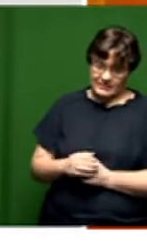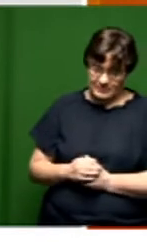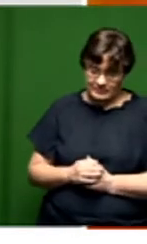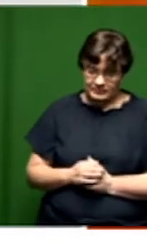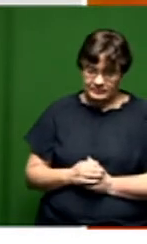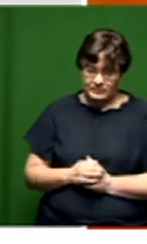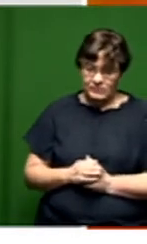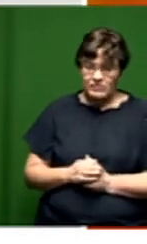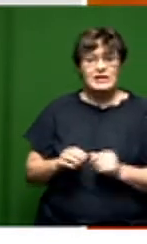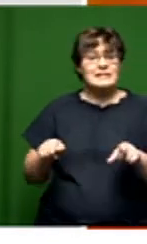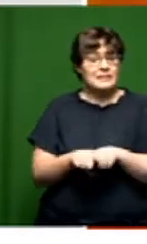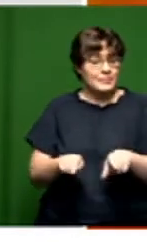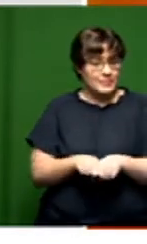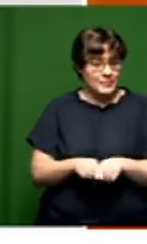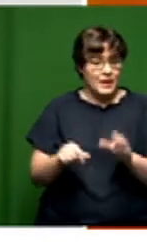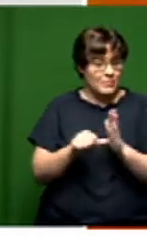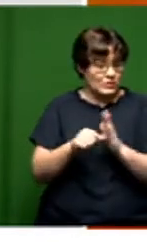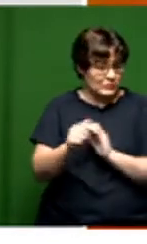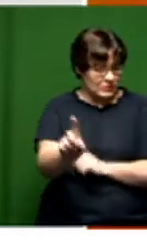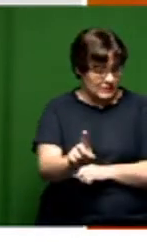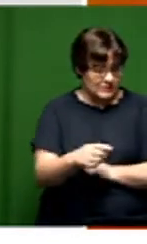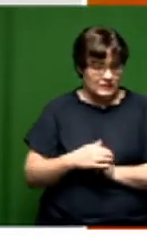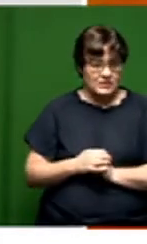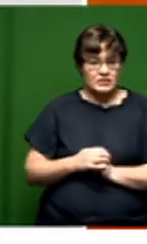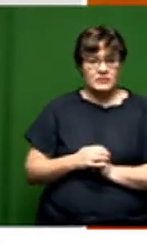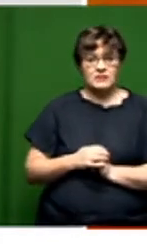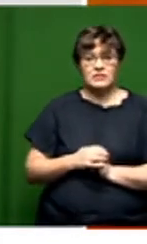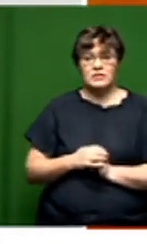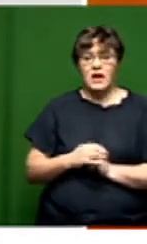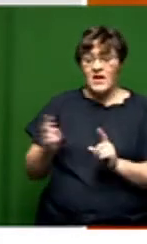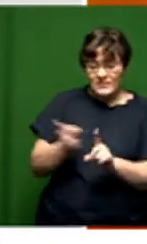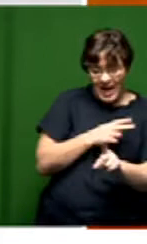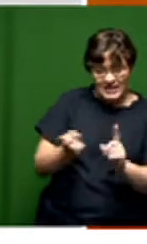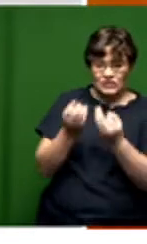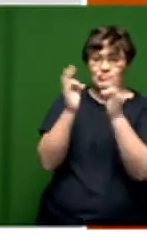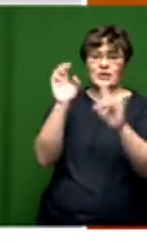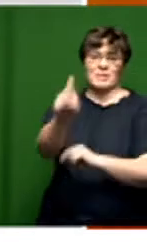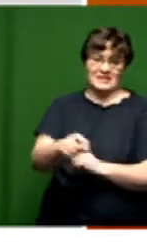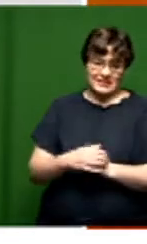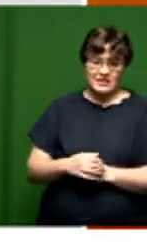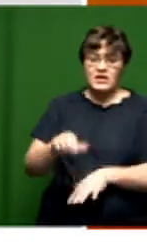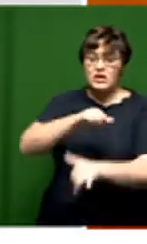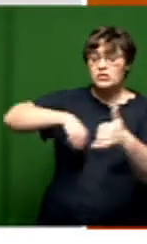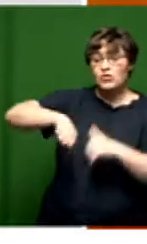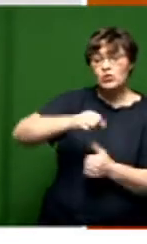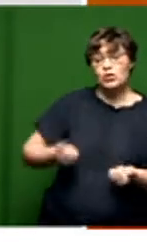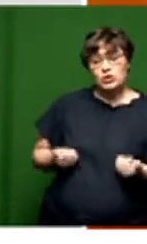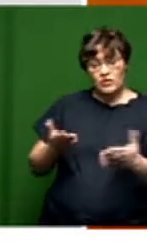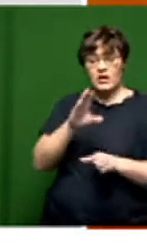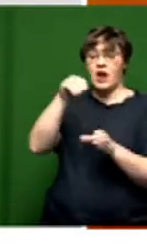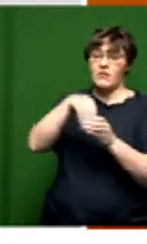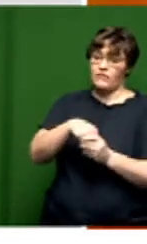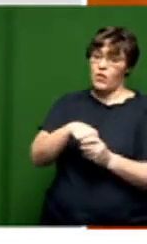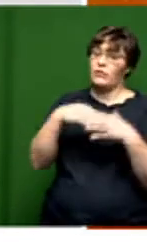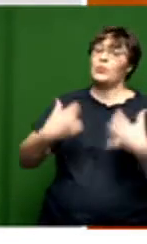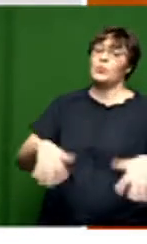also it's important that they are able to be free from violence. So how the social services play a key role and all